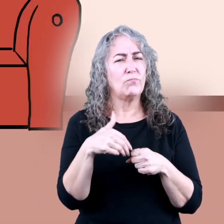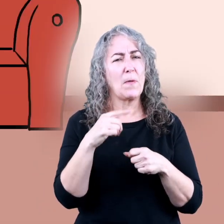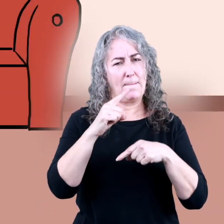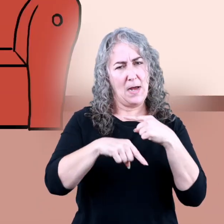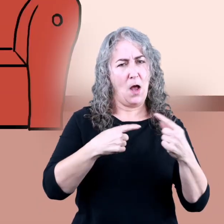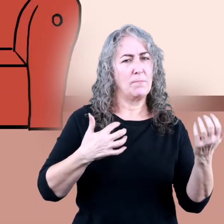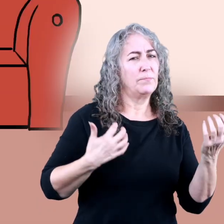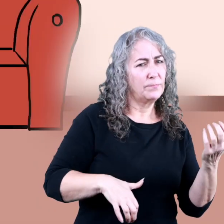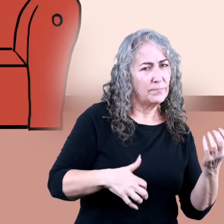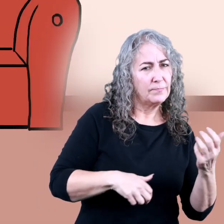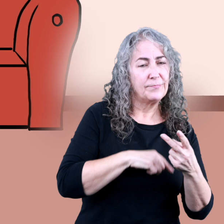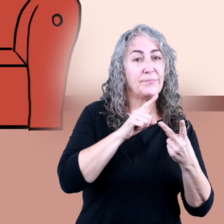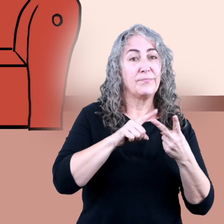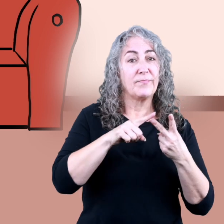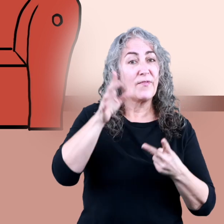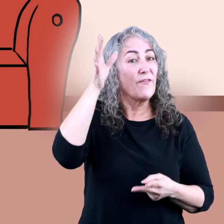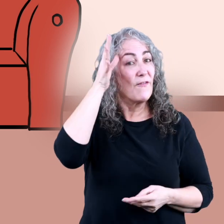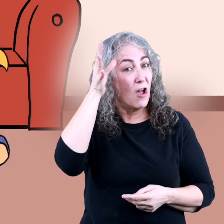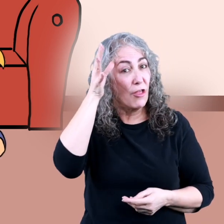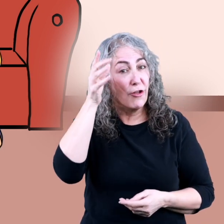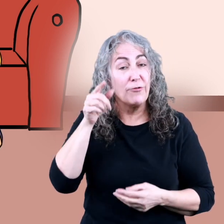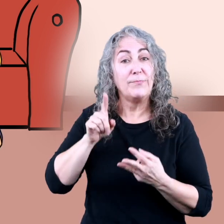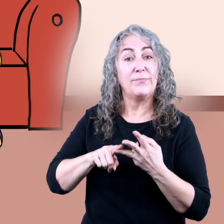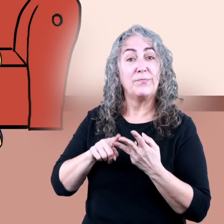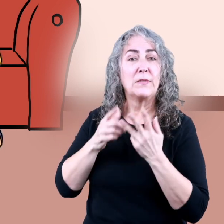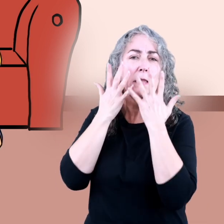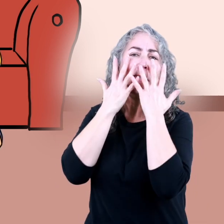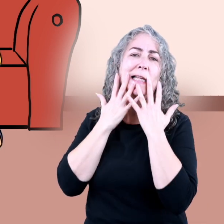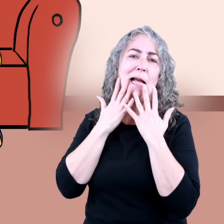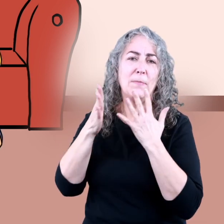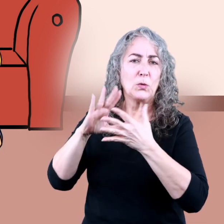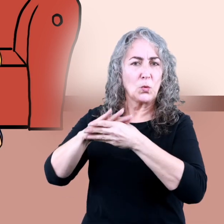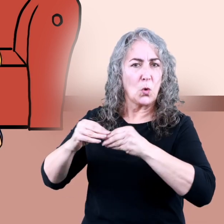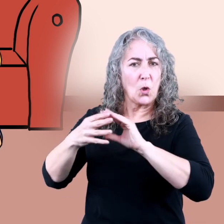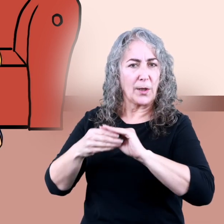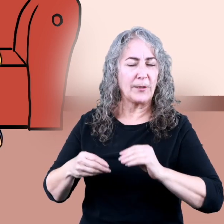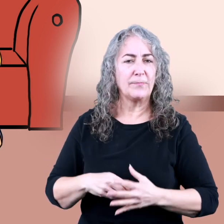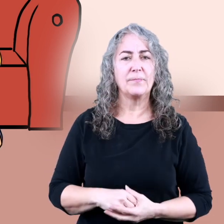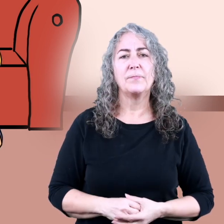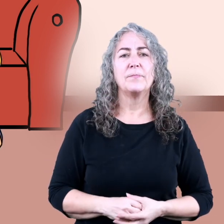about guitars, Mandy's father, and sadness from this story?